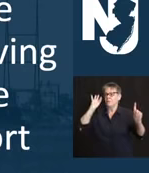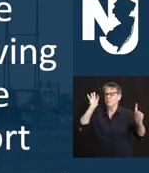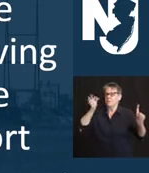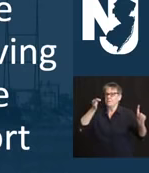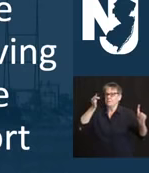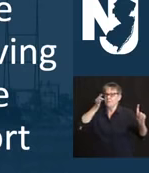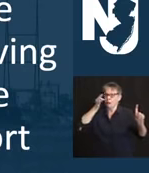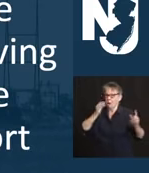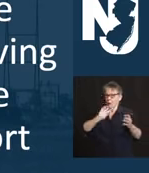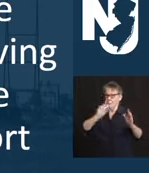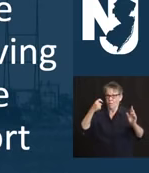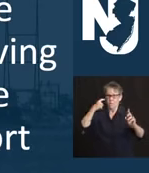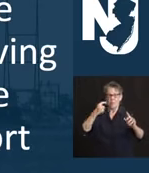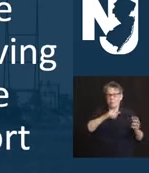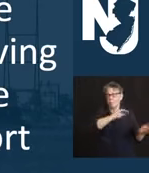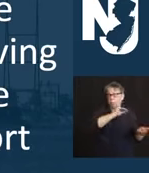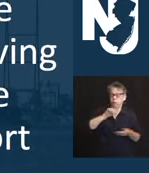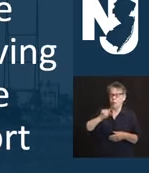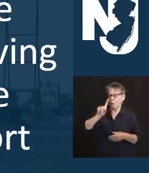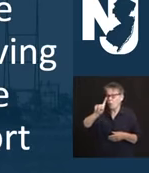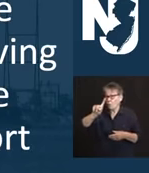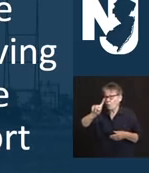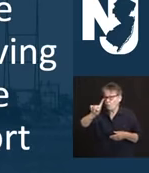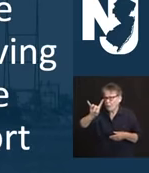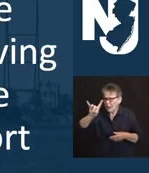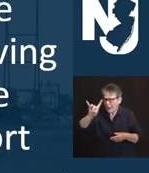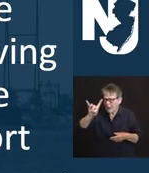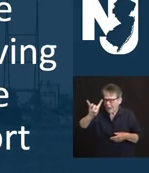ground. The Portal Bridge replacement means roughly